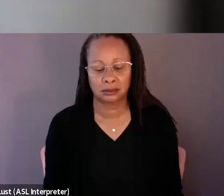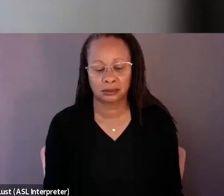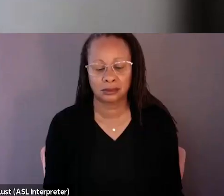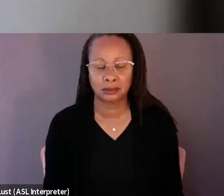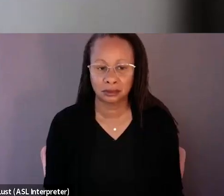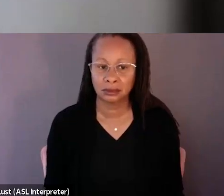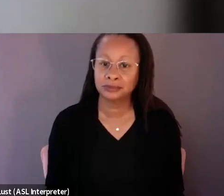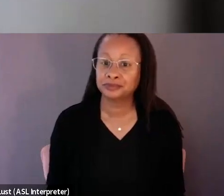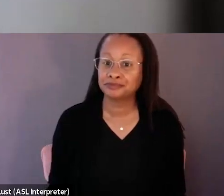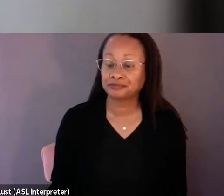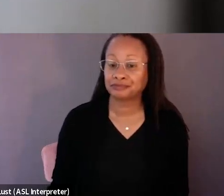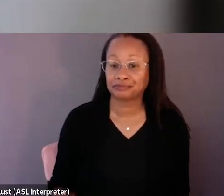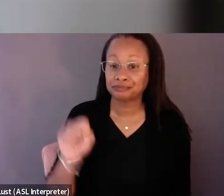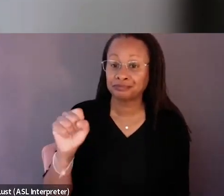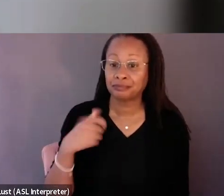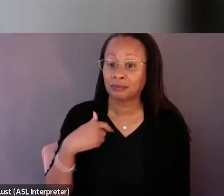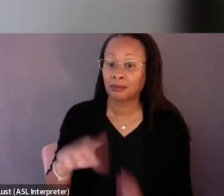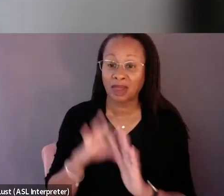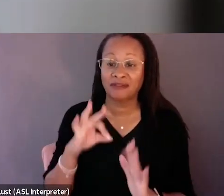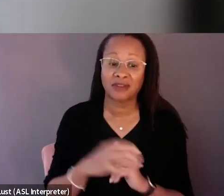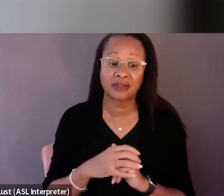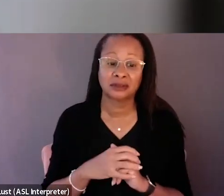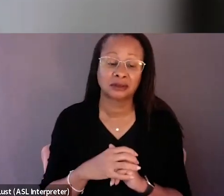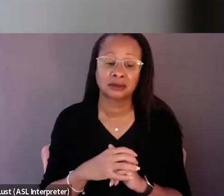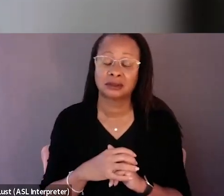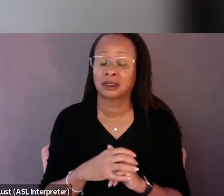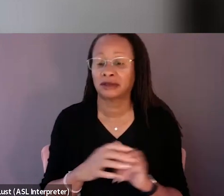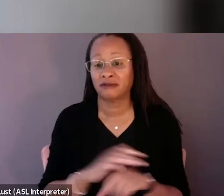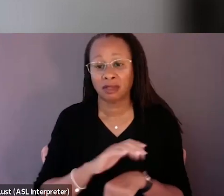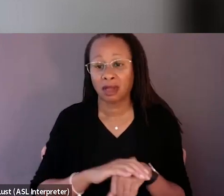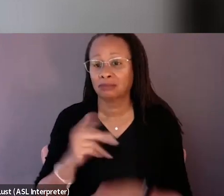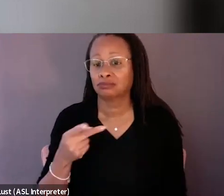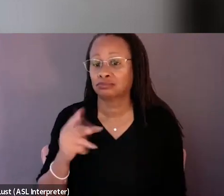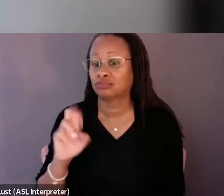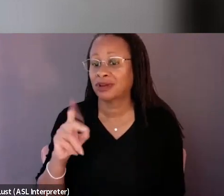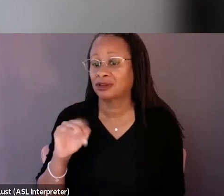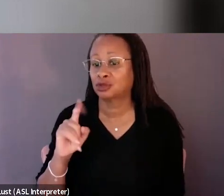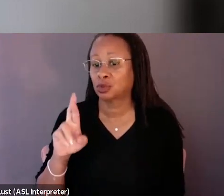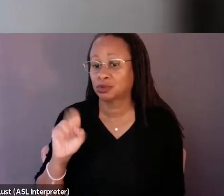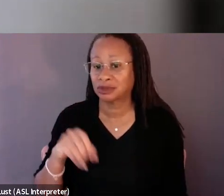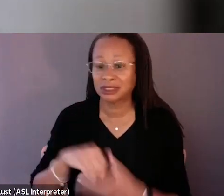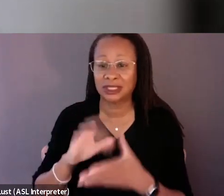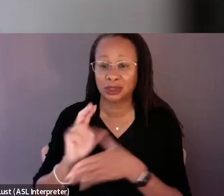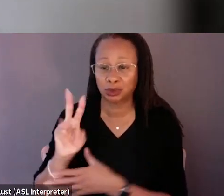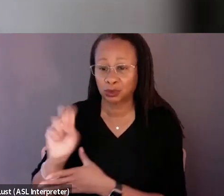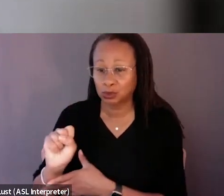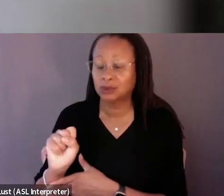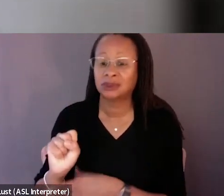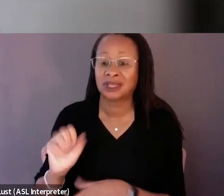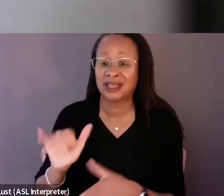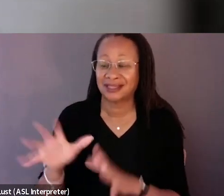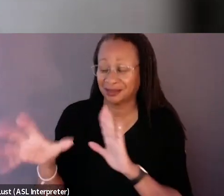Yes, I found there are full of prejudice in the news that to portray the